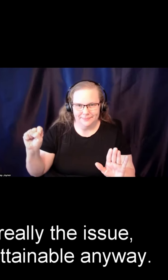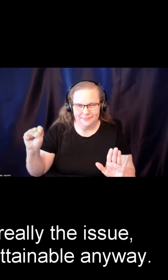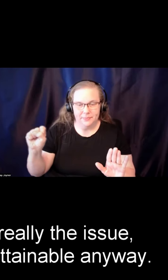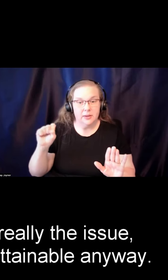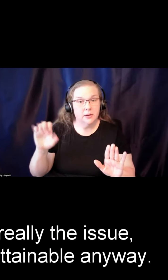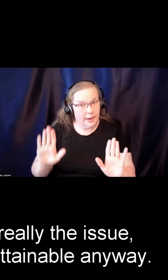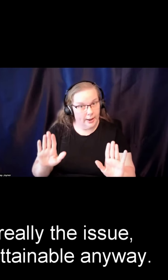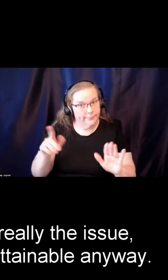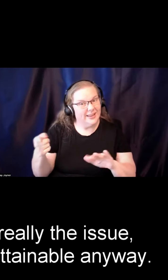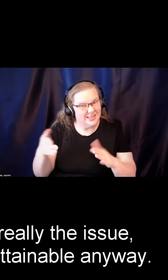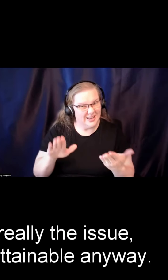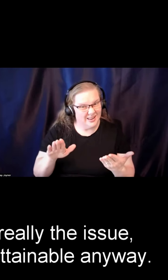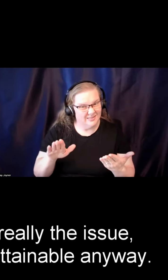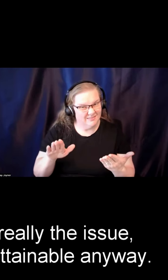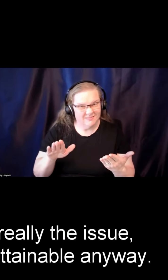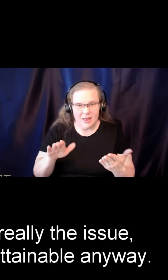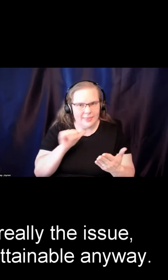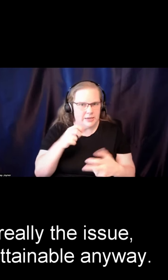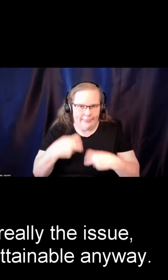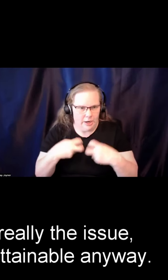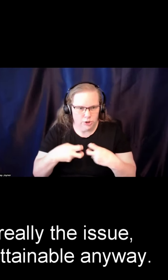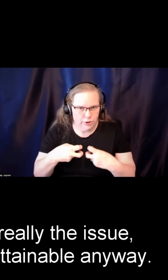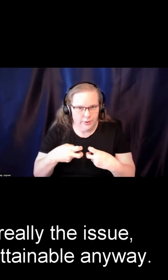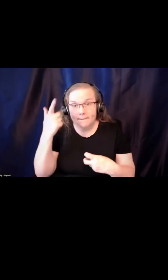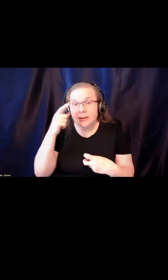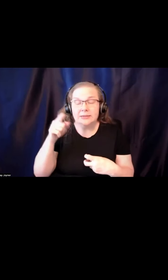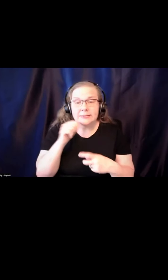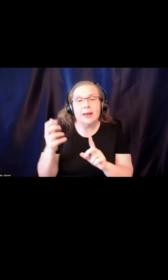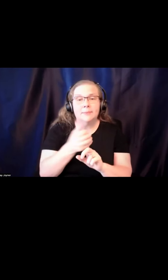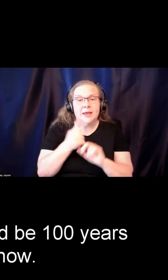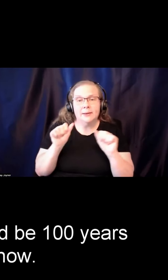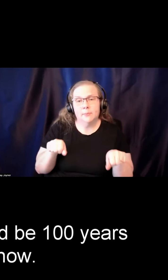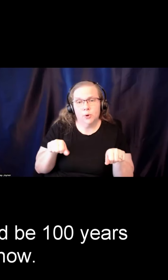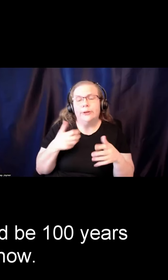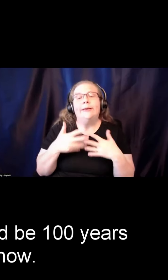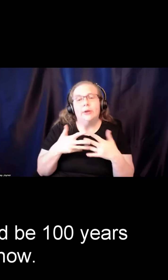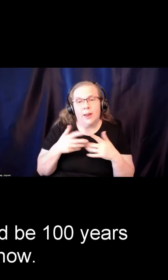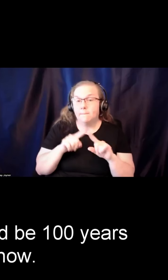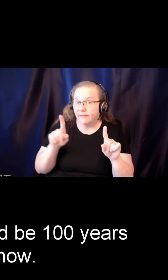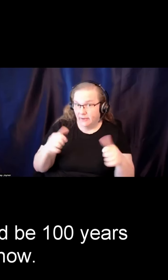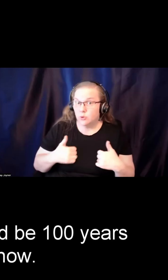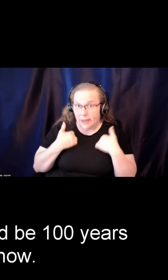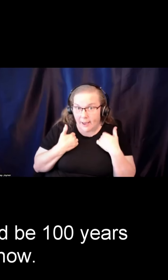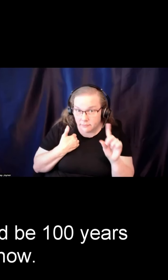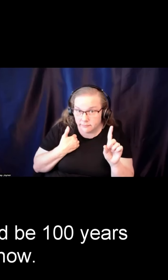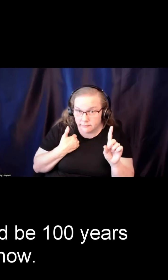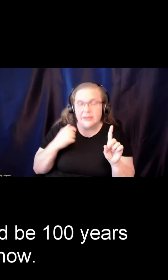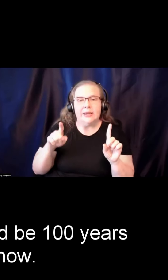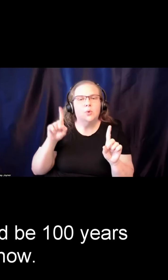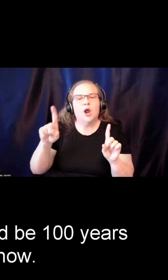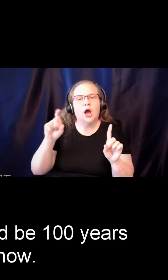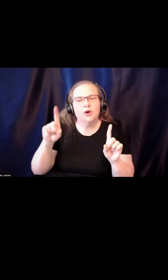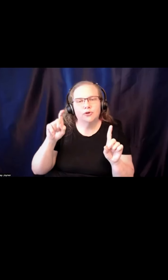he's dead isn't really the issue, since he would be unattainable anyway. If he were alive, he'd be 100